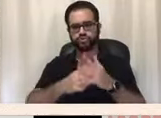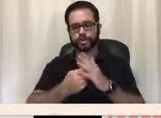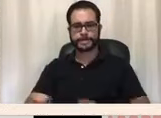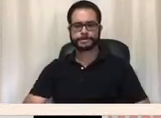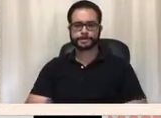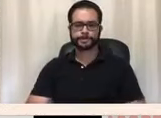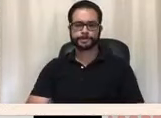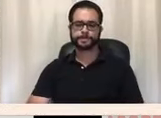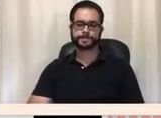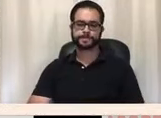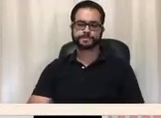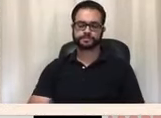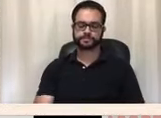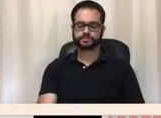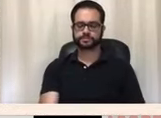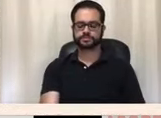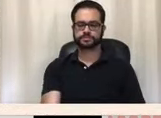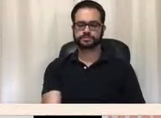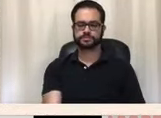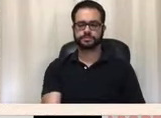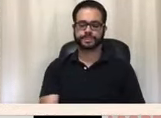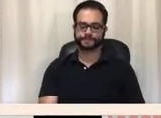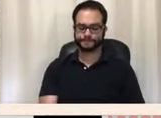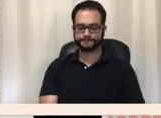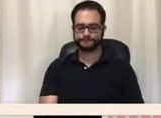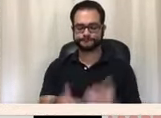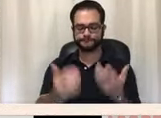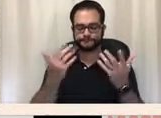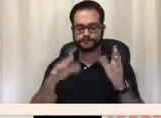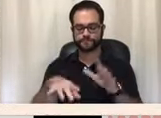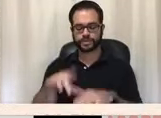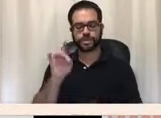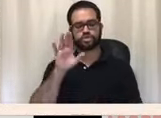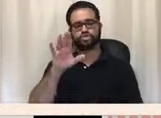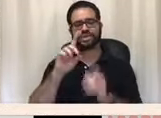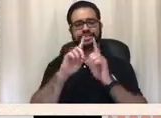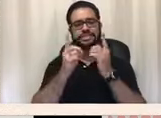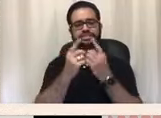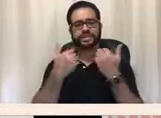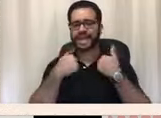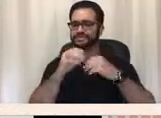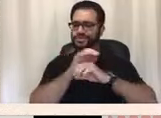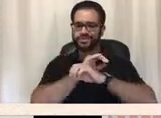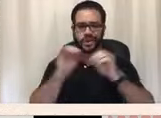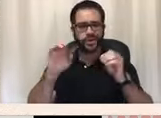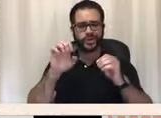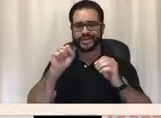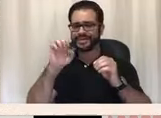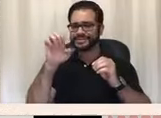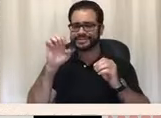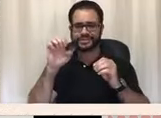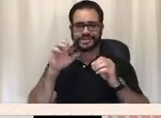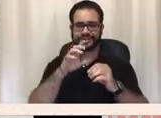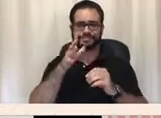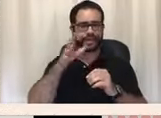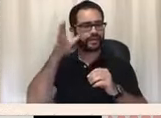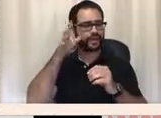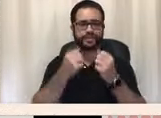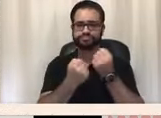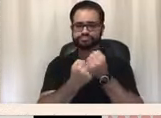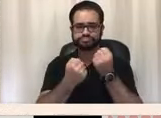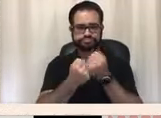So you found out that your district does not have any type of ESE parent advisory in existence. Gosh, so where